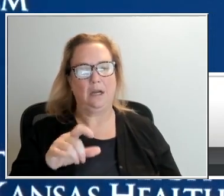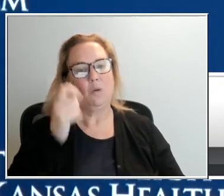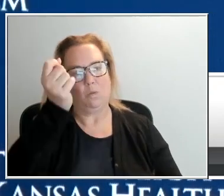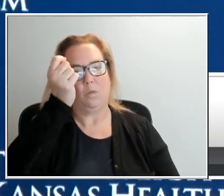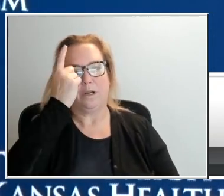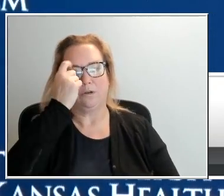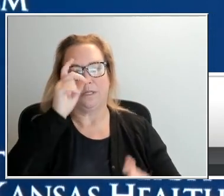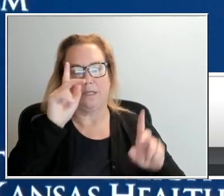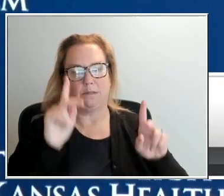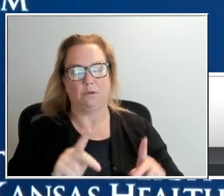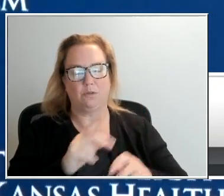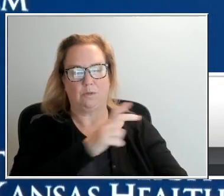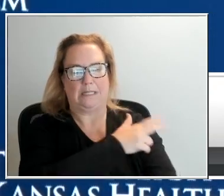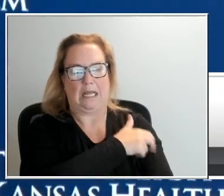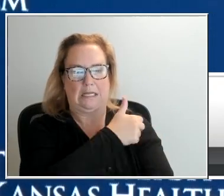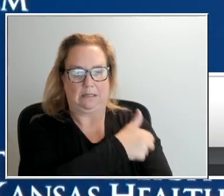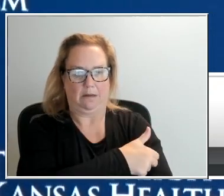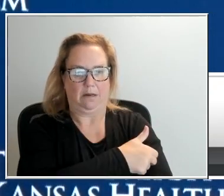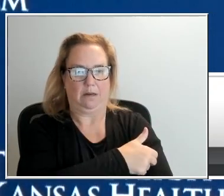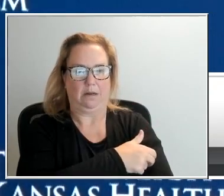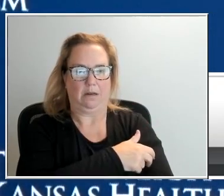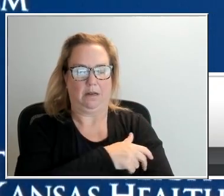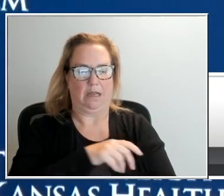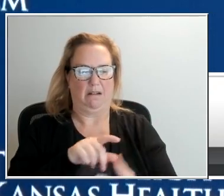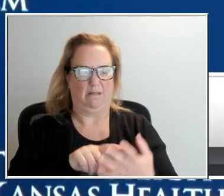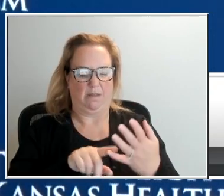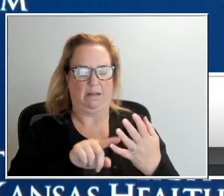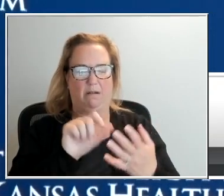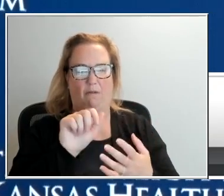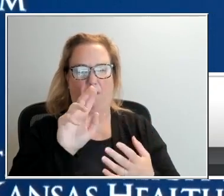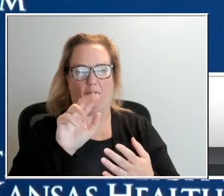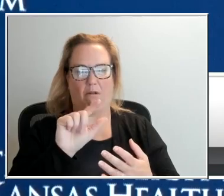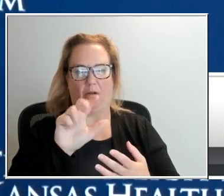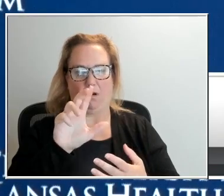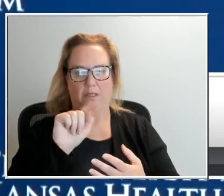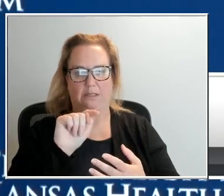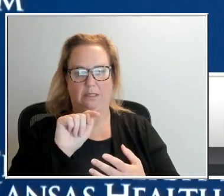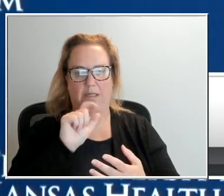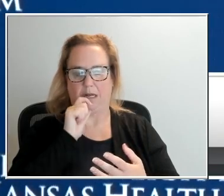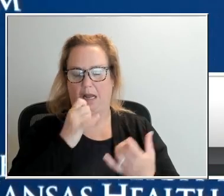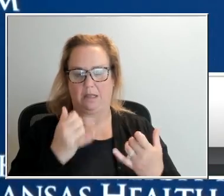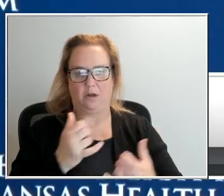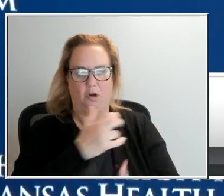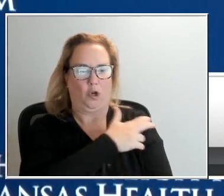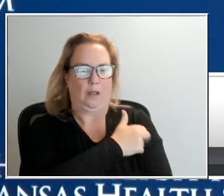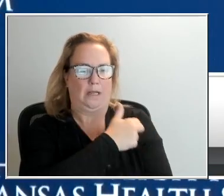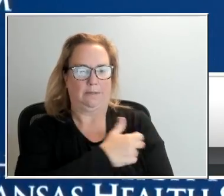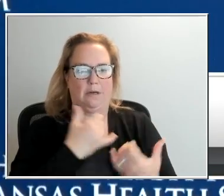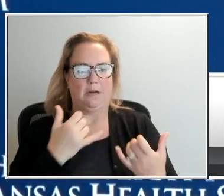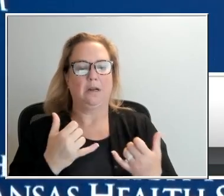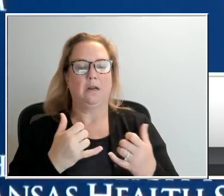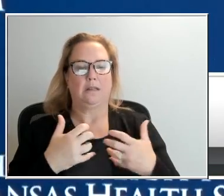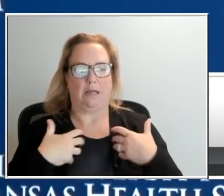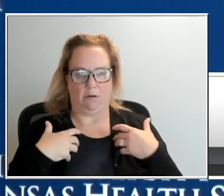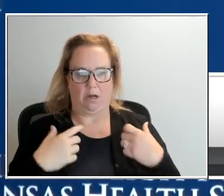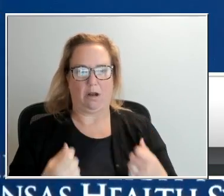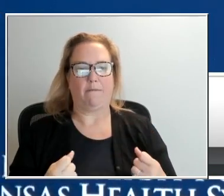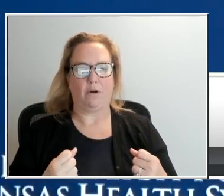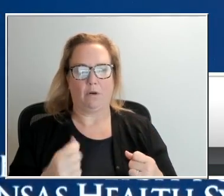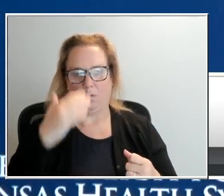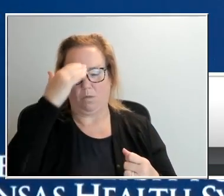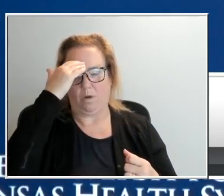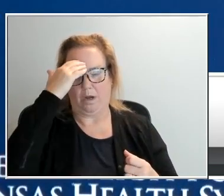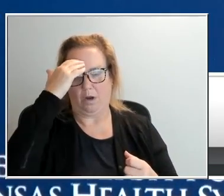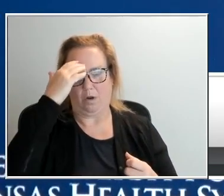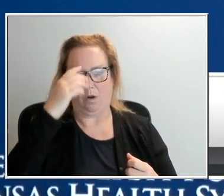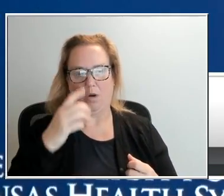person was hospitalized in late August, so they are not currently in the hospital. They did recover. What we know is that this was